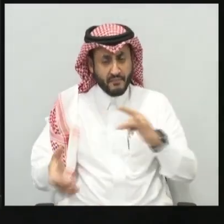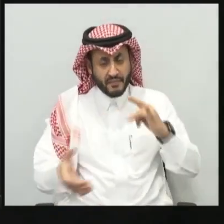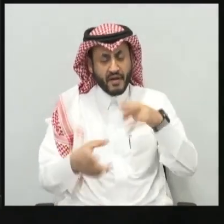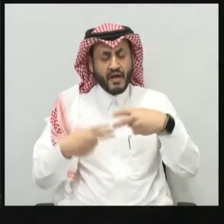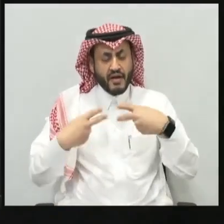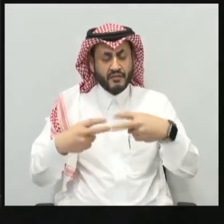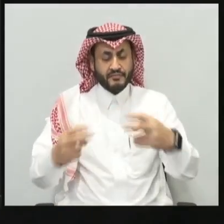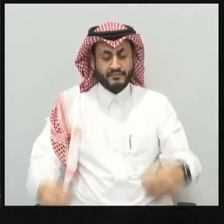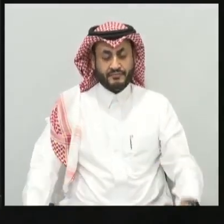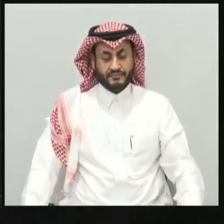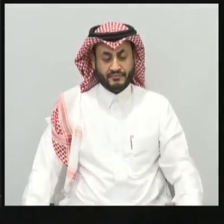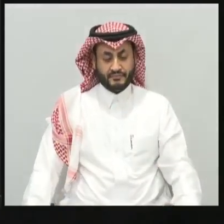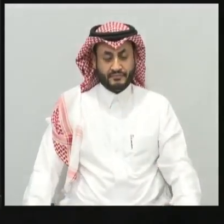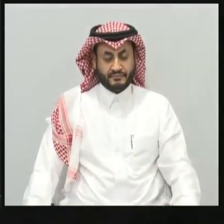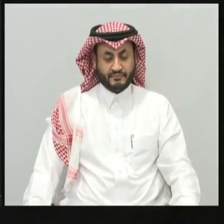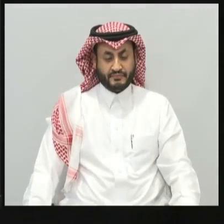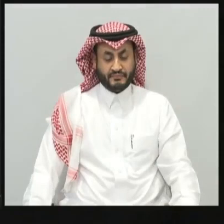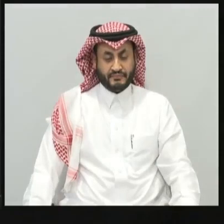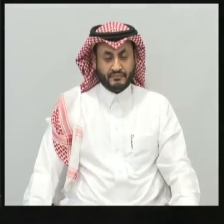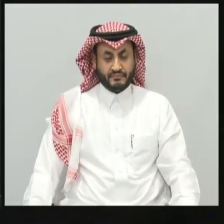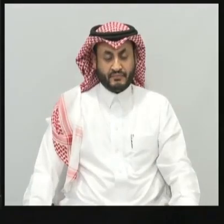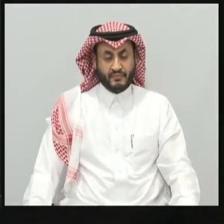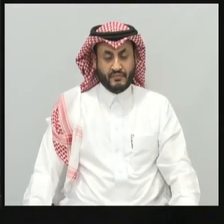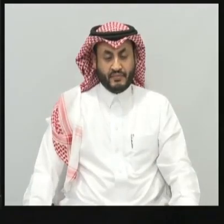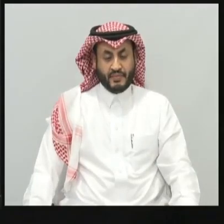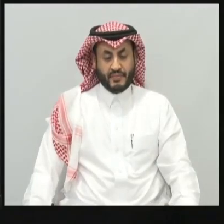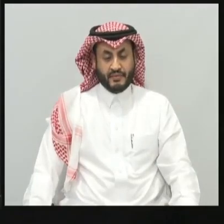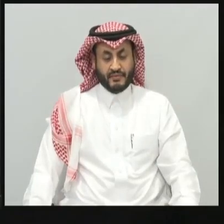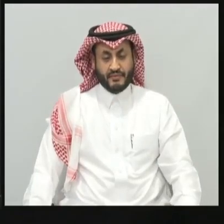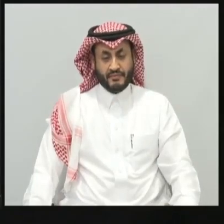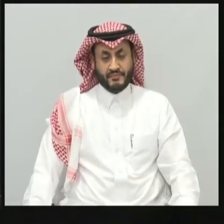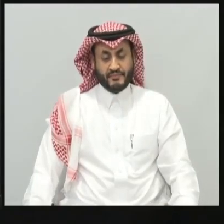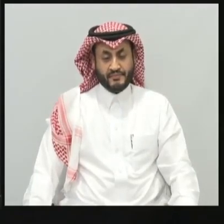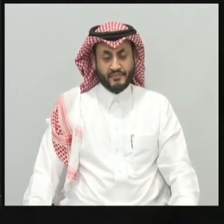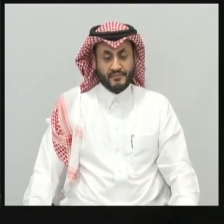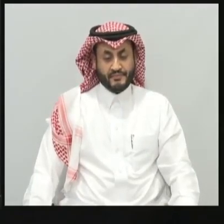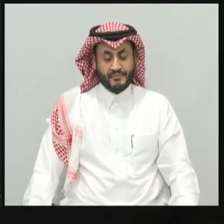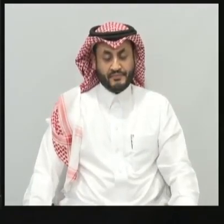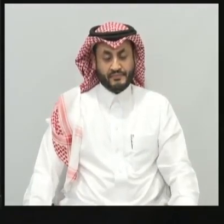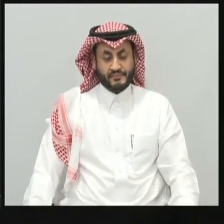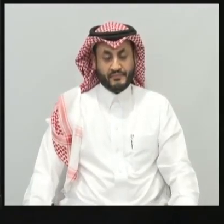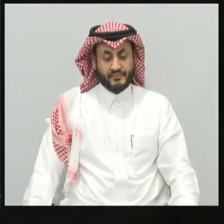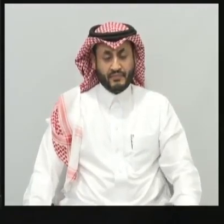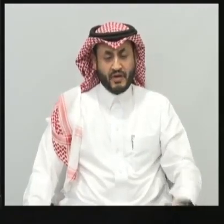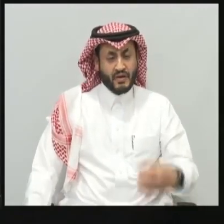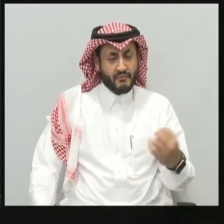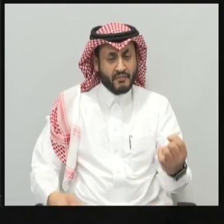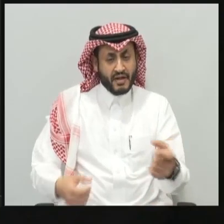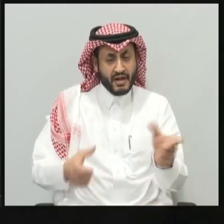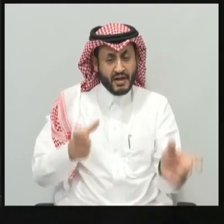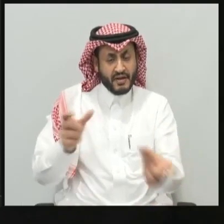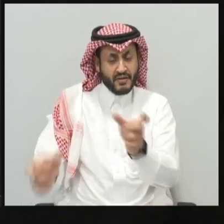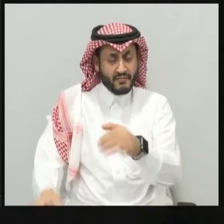I cure people. I am a designer. I design new things. So all of these are different